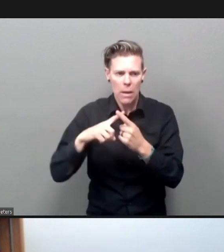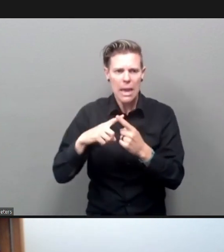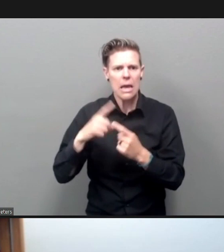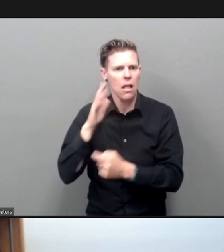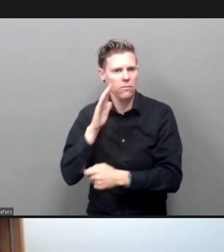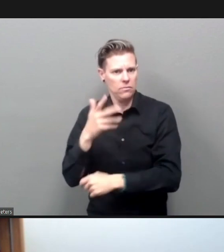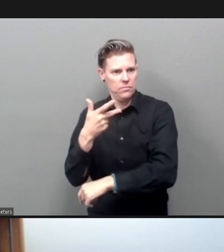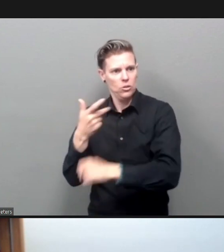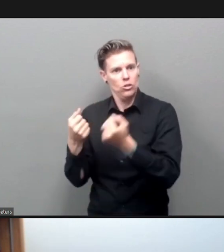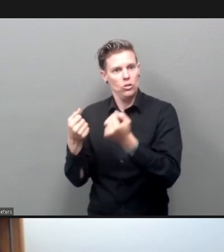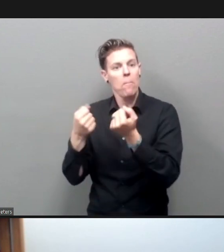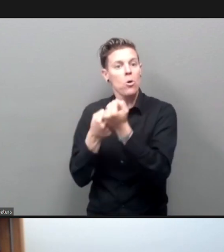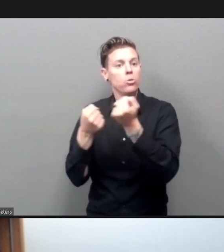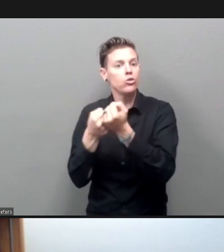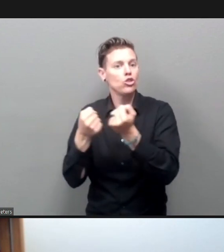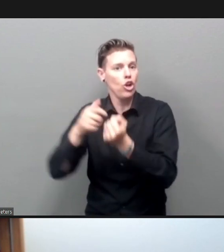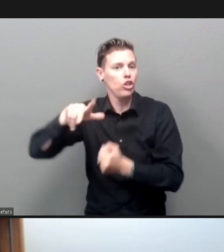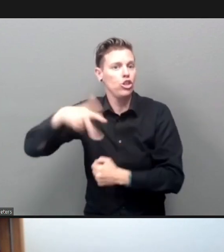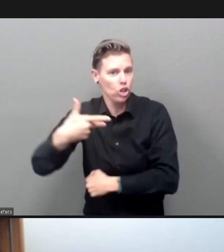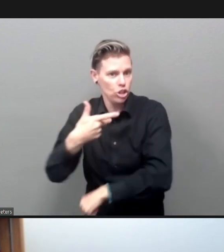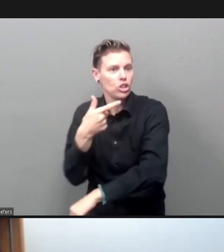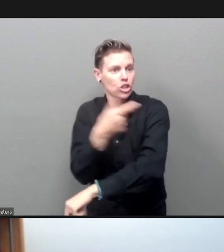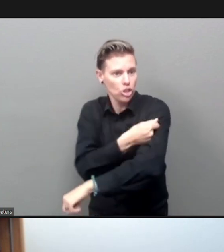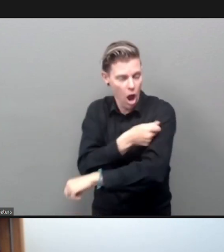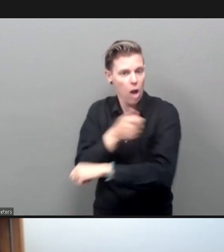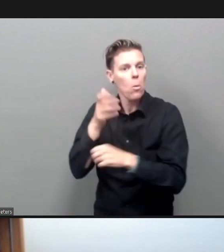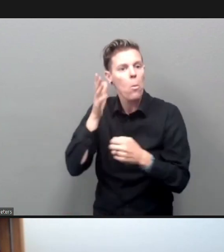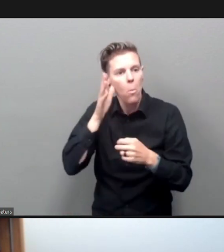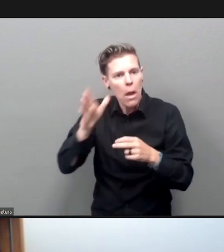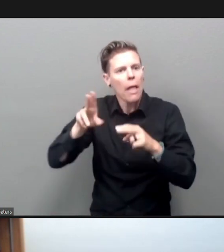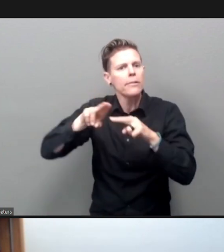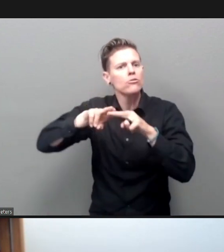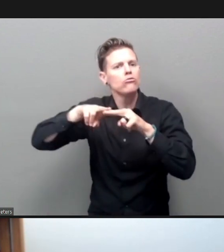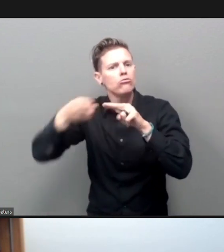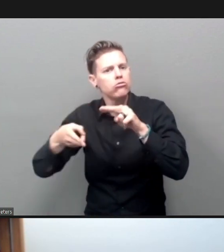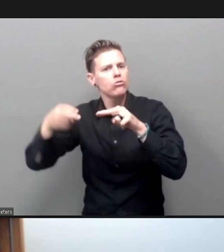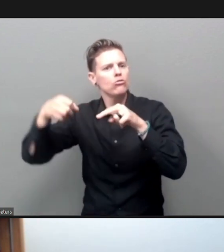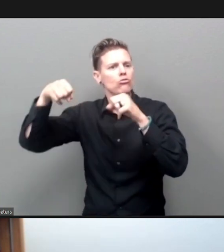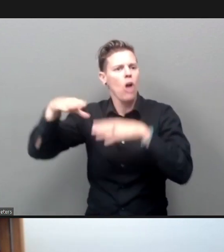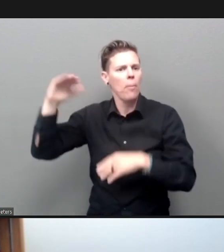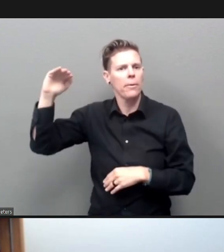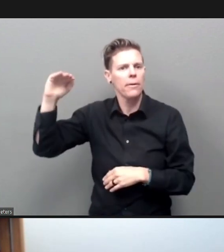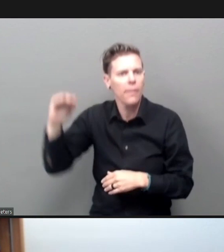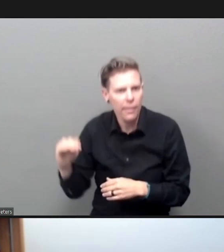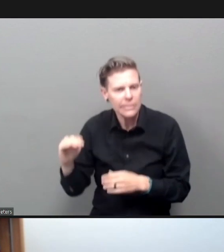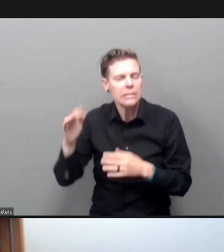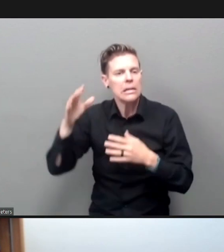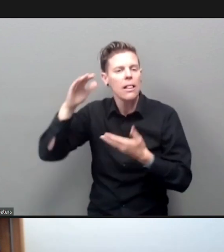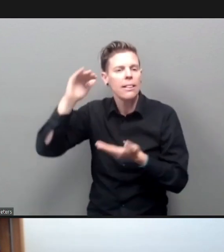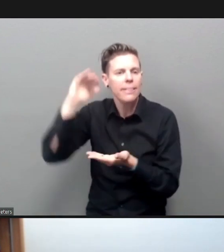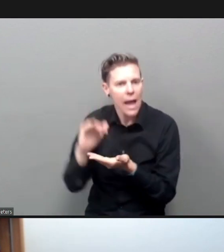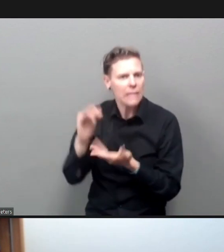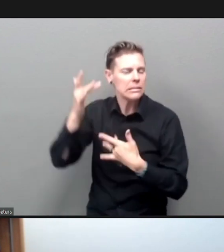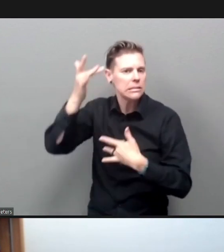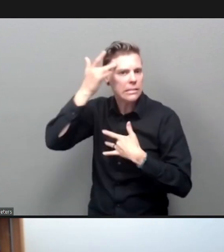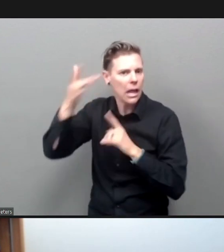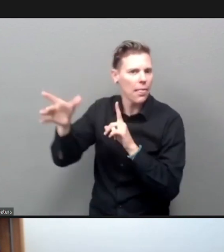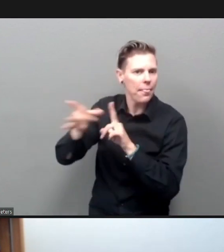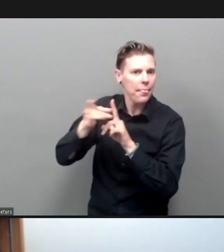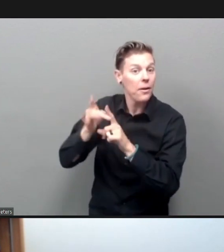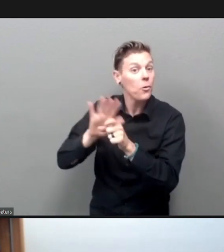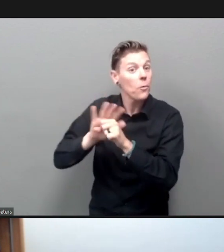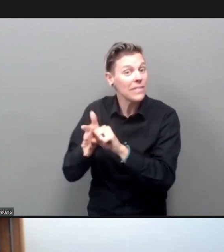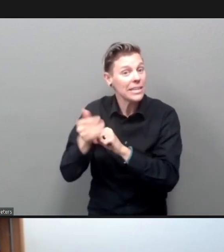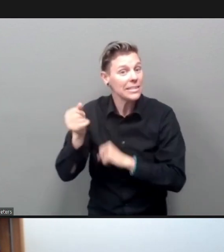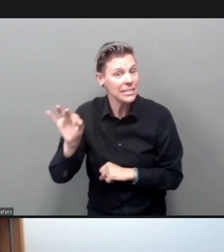daily COVID case counts? Yeah, it's a great question. And I hadn't thought of it, so I especially like questions that I didn't